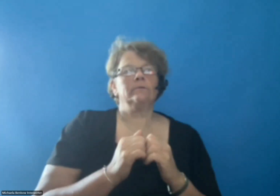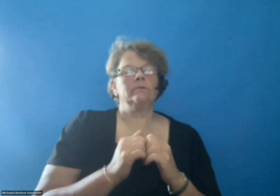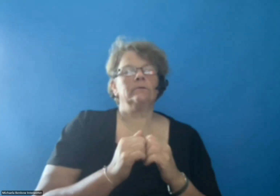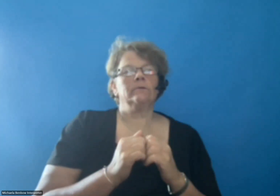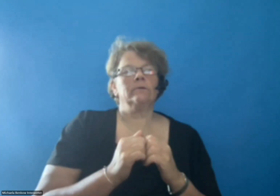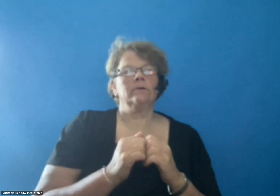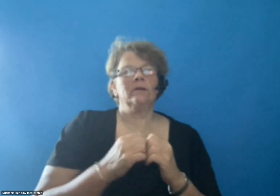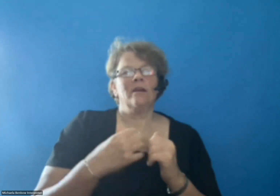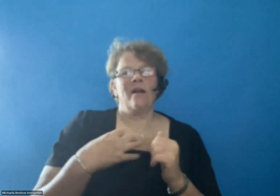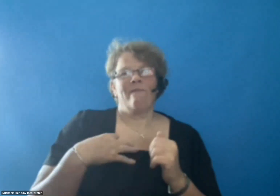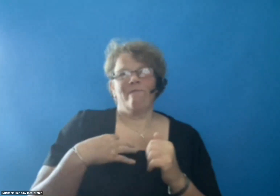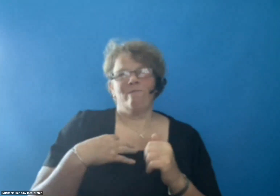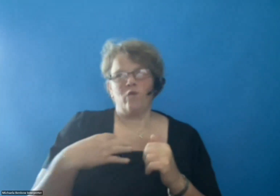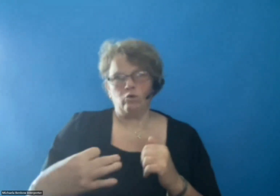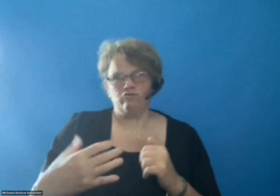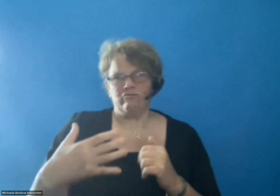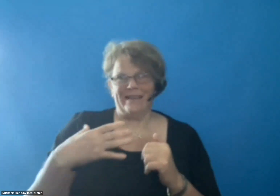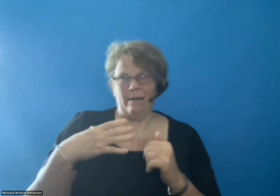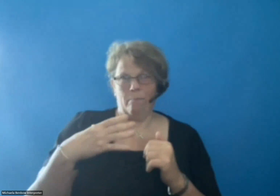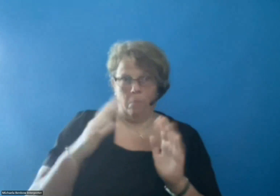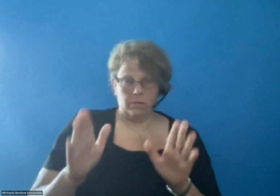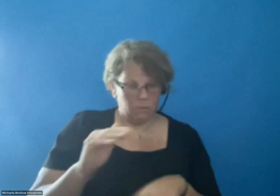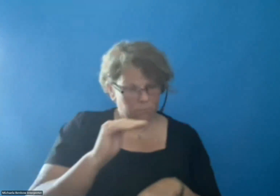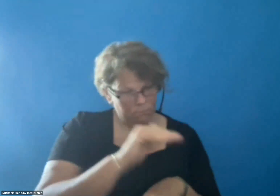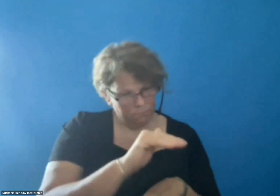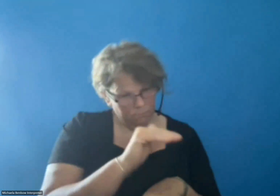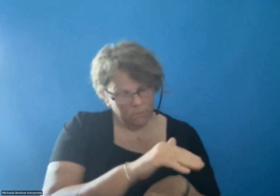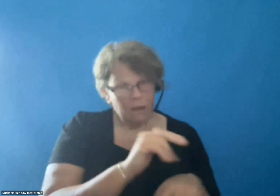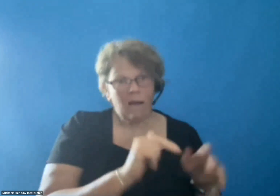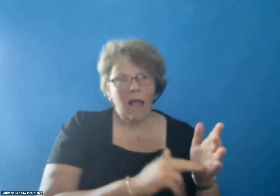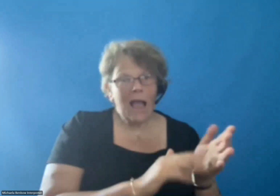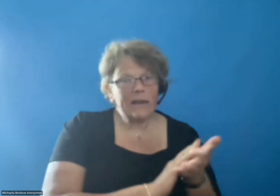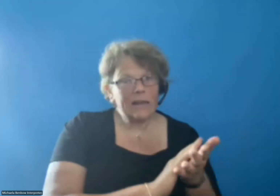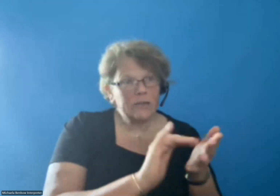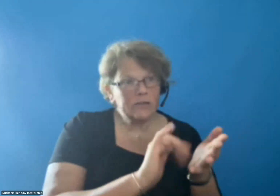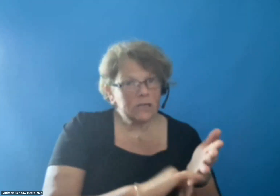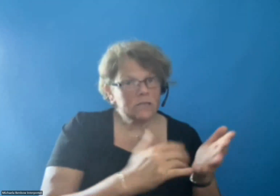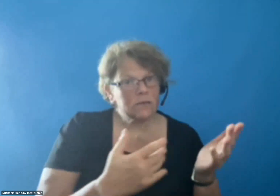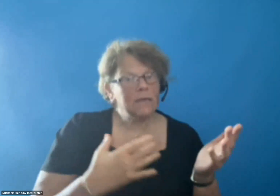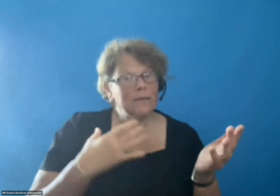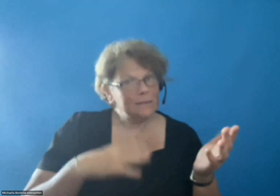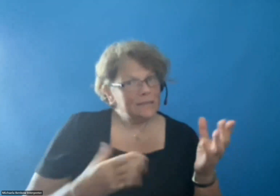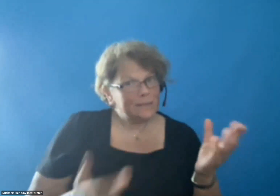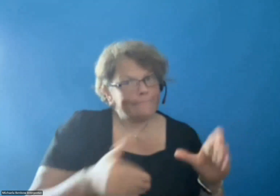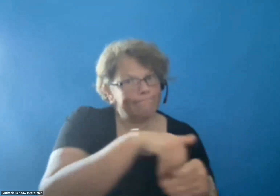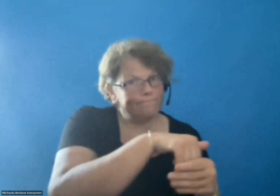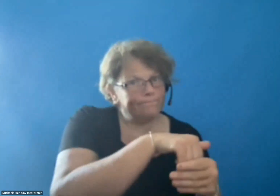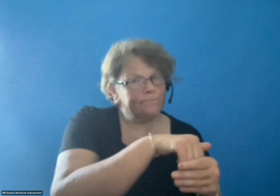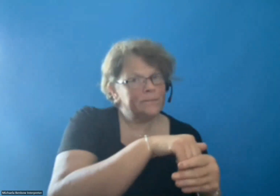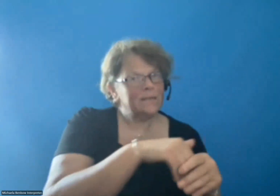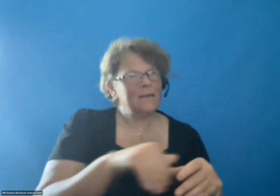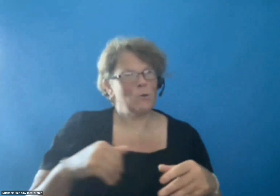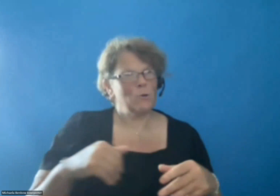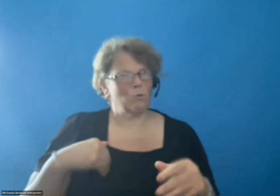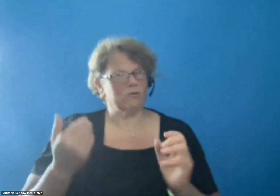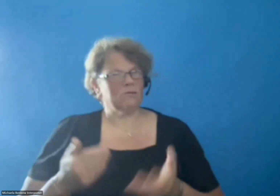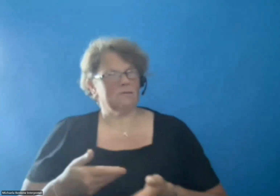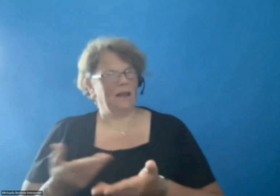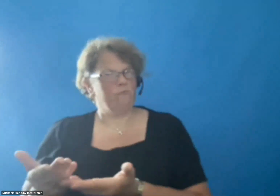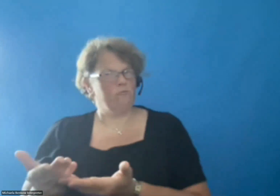sector can hold the NHS to account to is to what extent it is involved, not only on the delivery side, but actually how can we